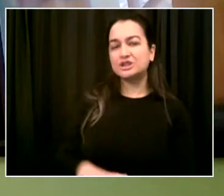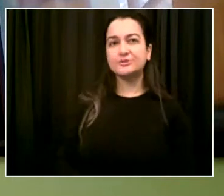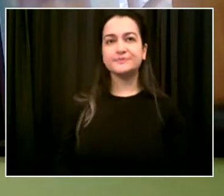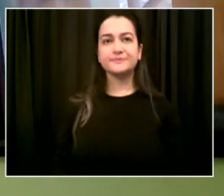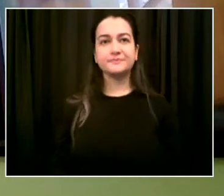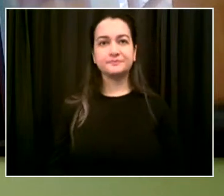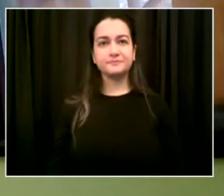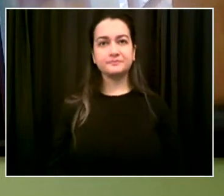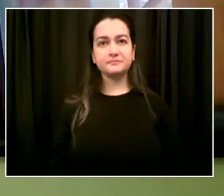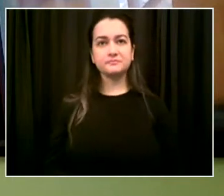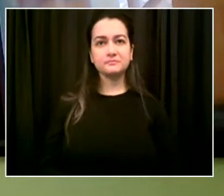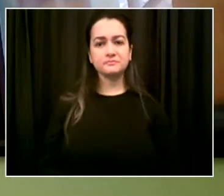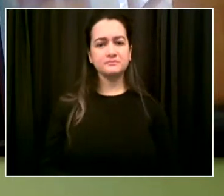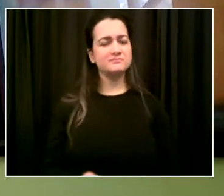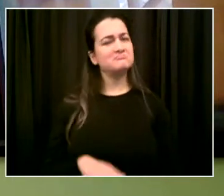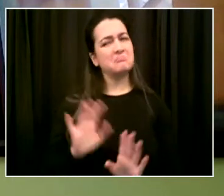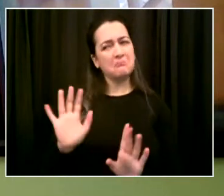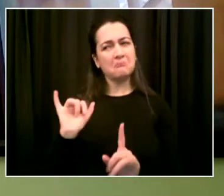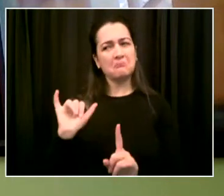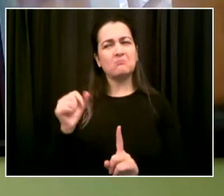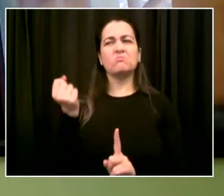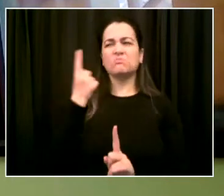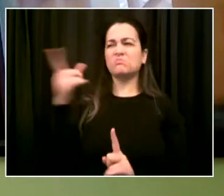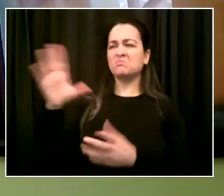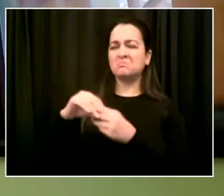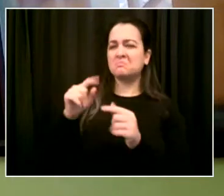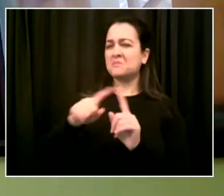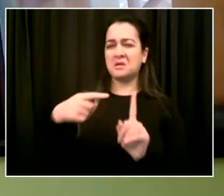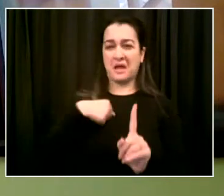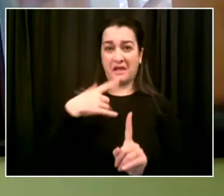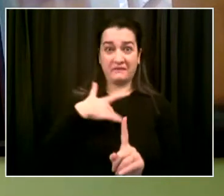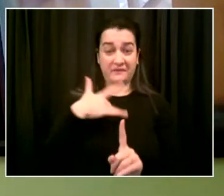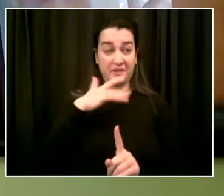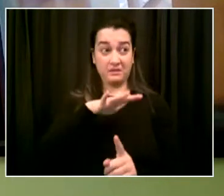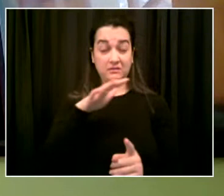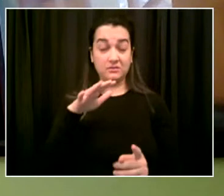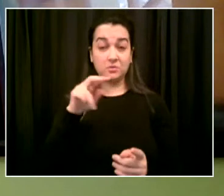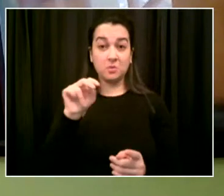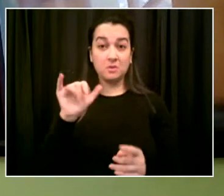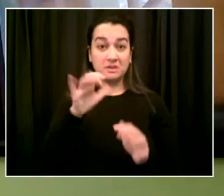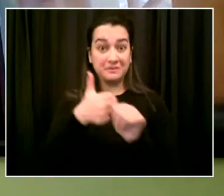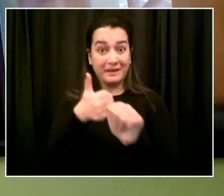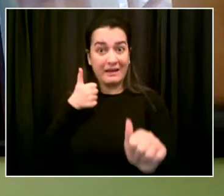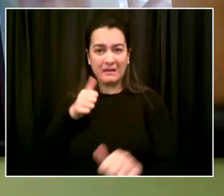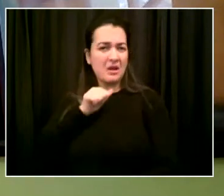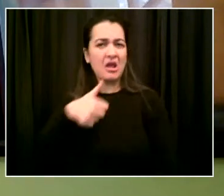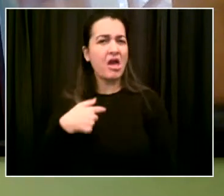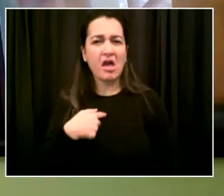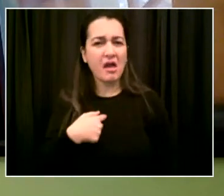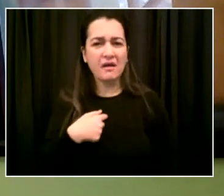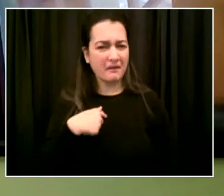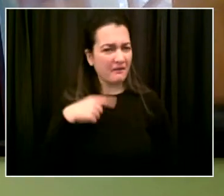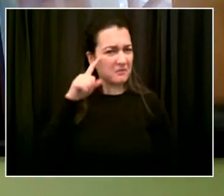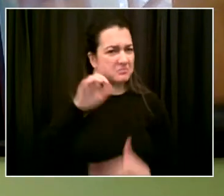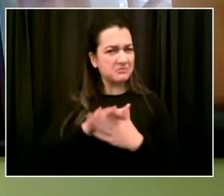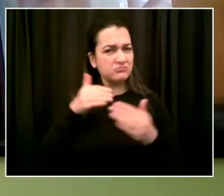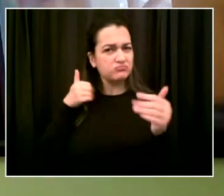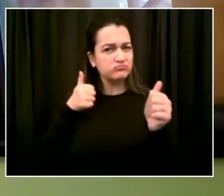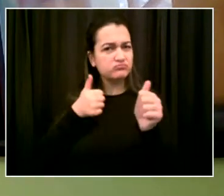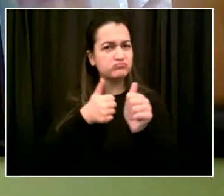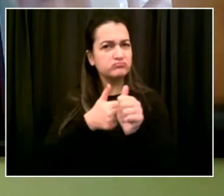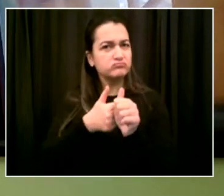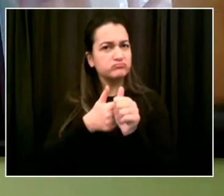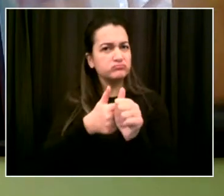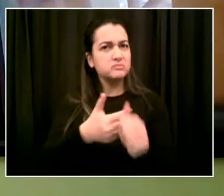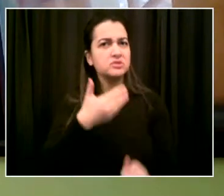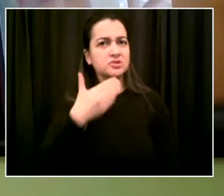more capacity than the rest of the city laboratories and state laboratories around the country do. So in collaboration with New York State, New York